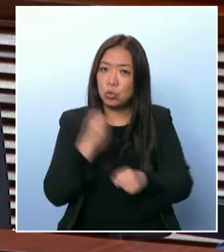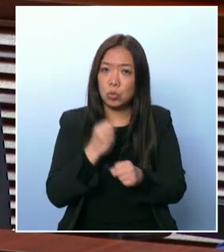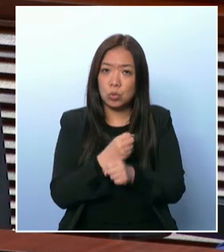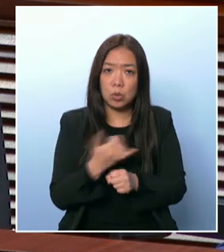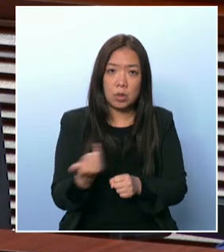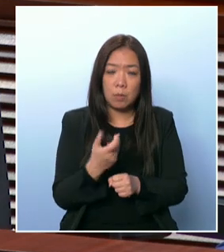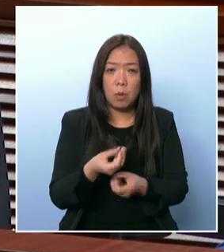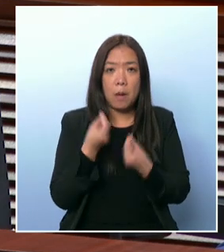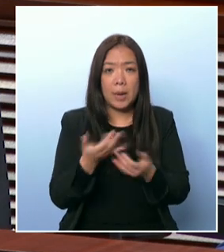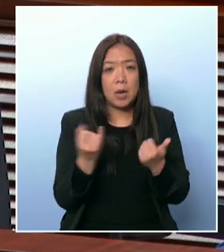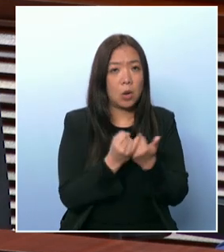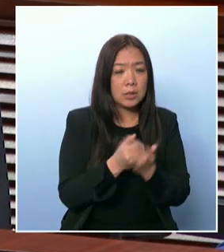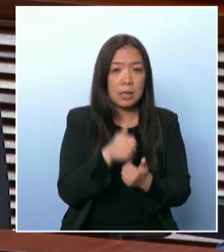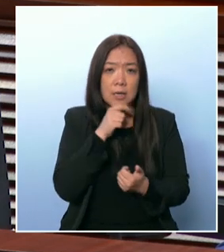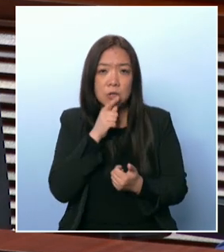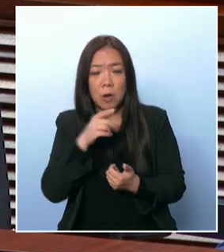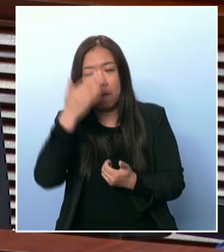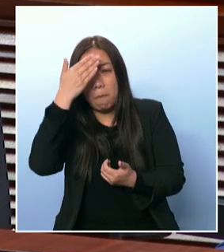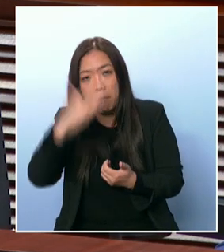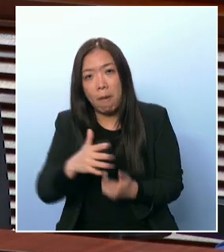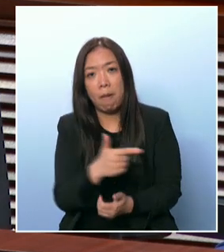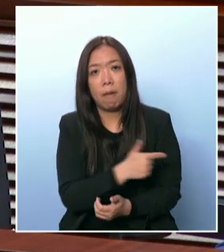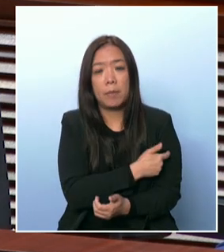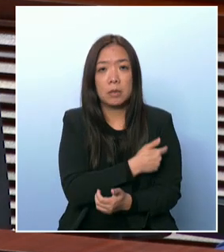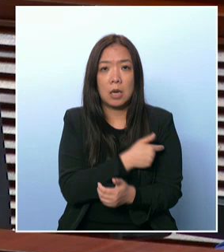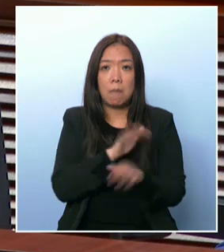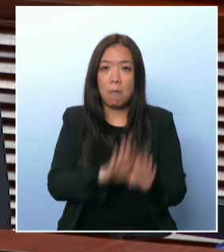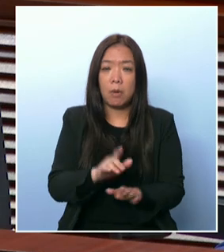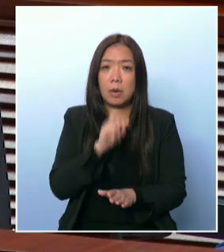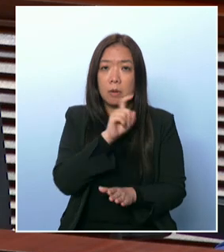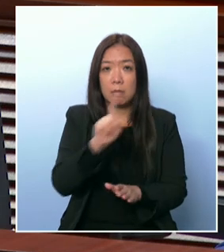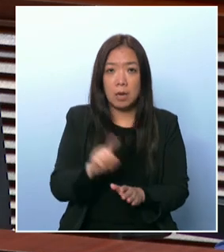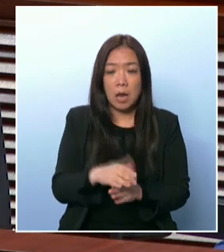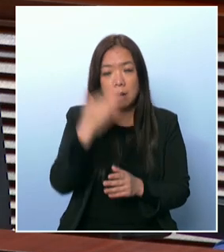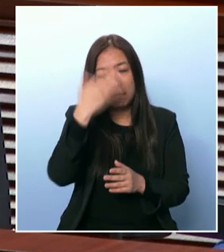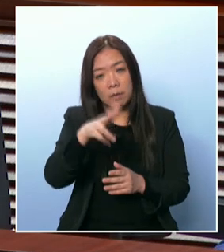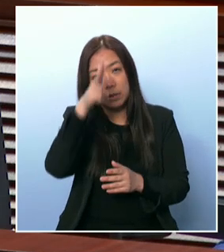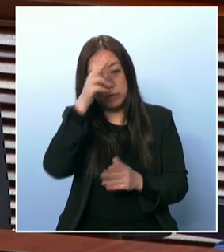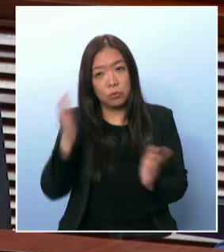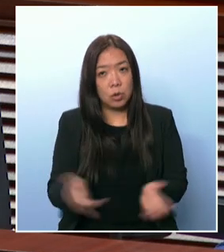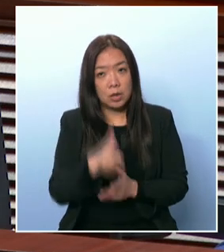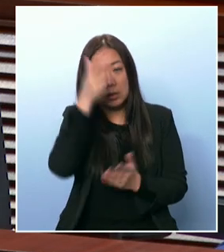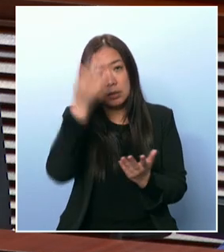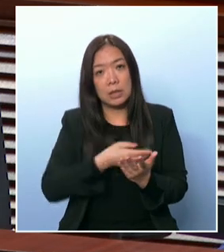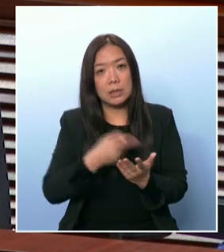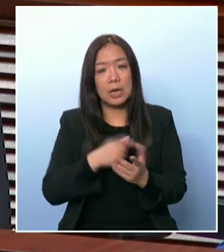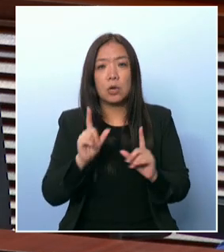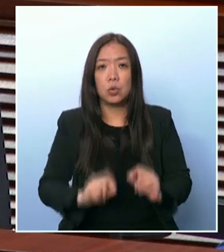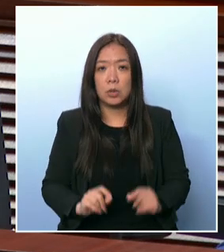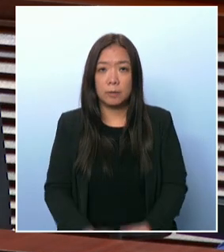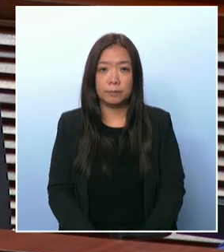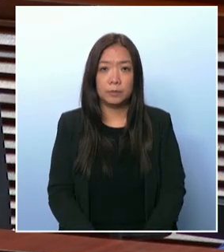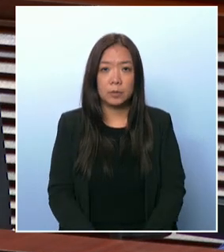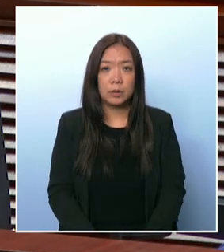by paying for the vaccination themselves. However, some local students are missing out on this